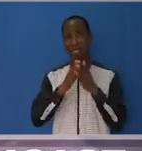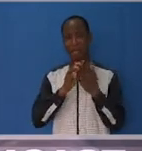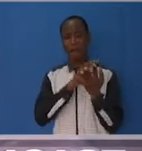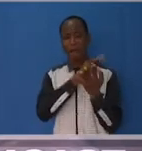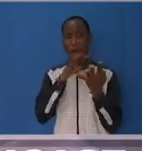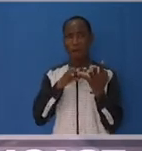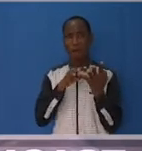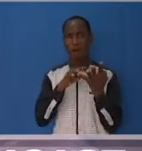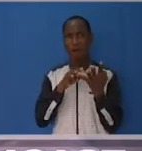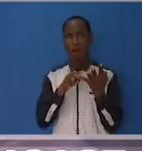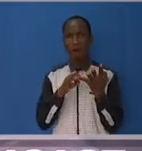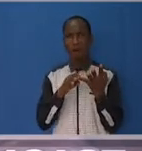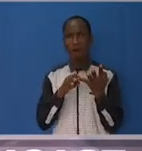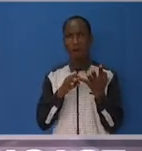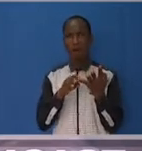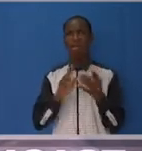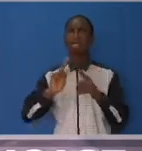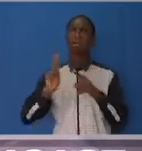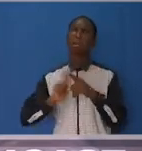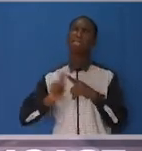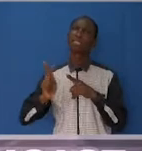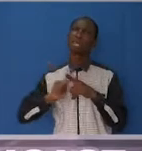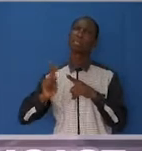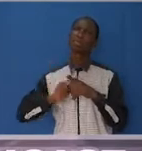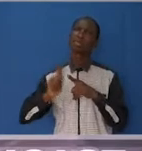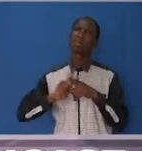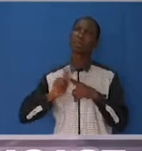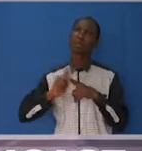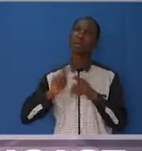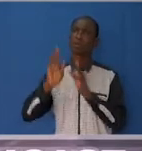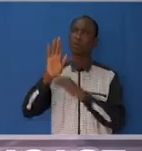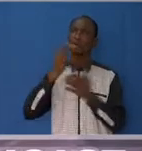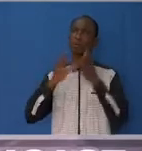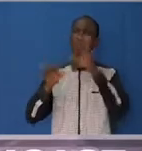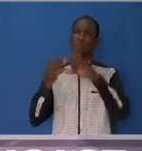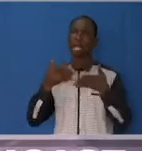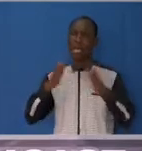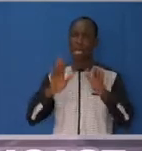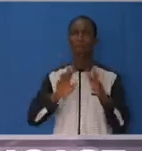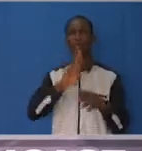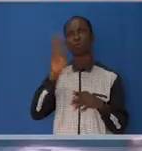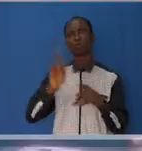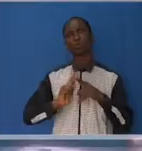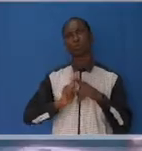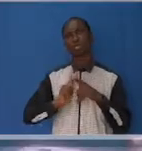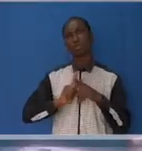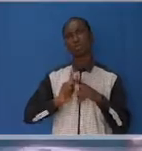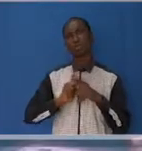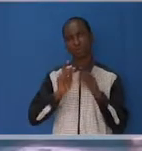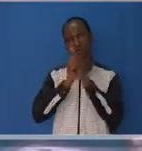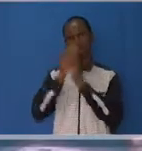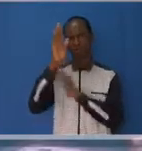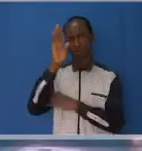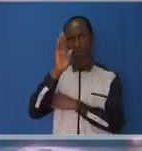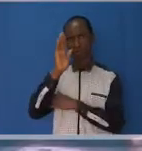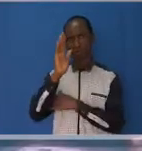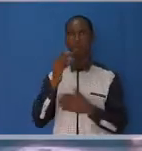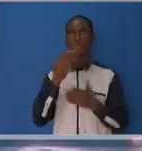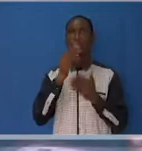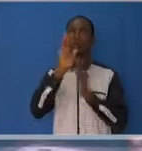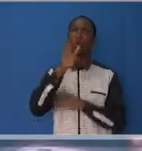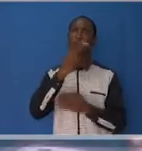pa. A crystal forno, young coupon home, cron cron dia toho, and my a faso as somono. Young coupon home, cron